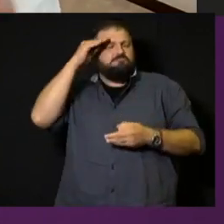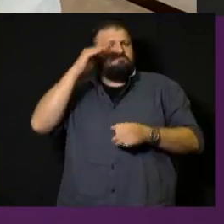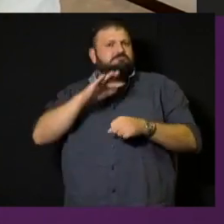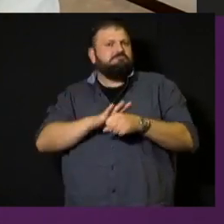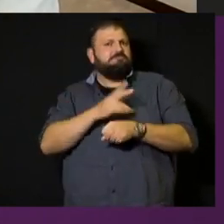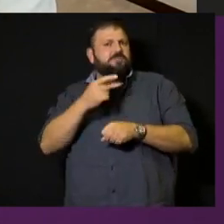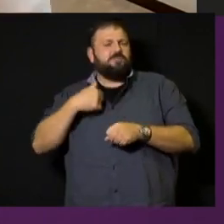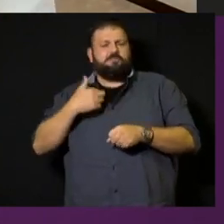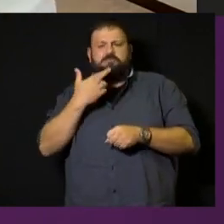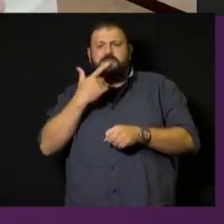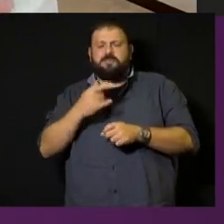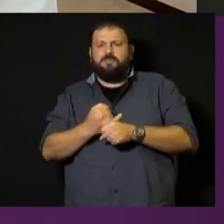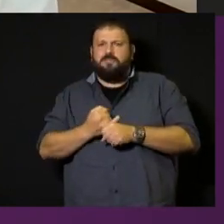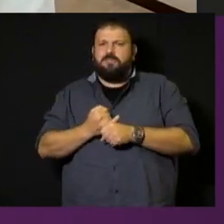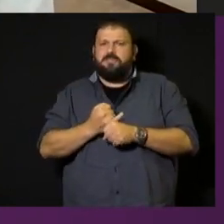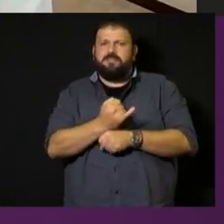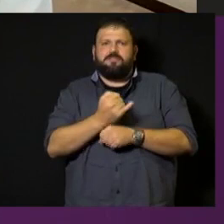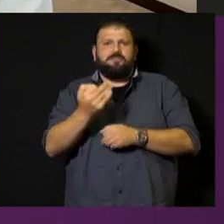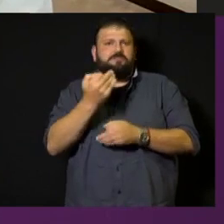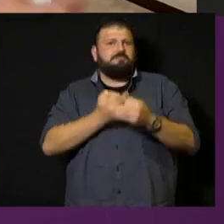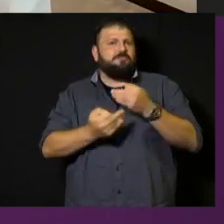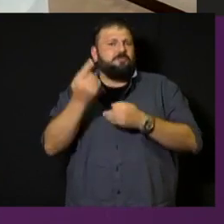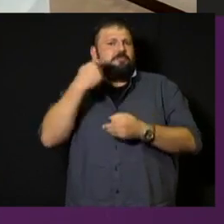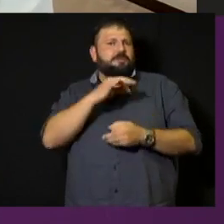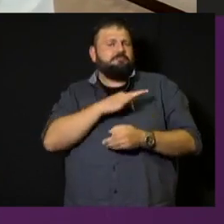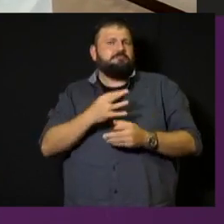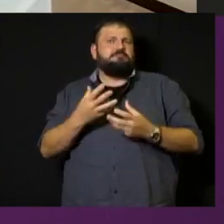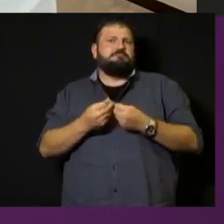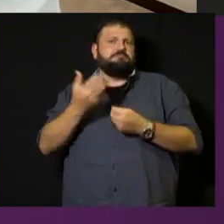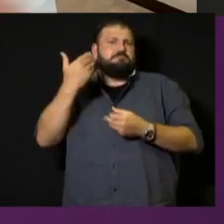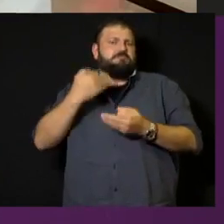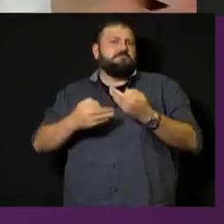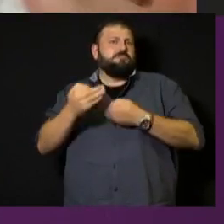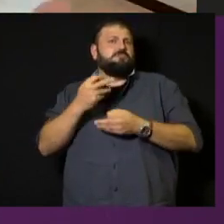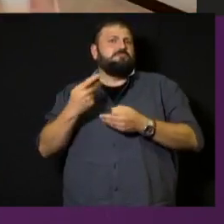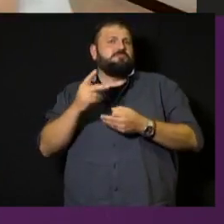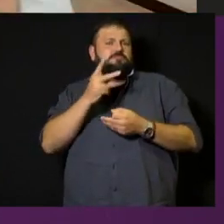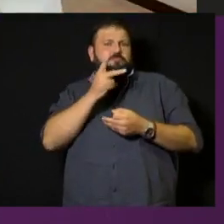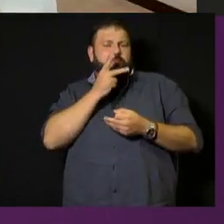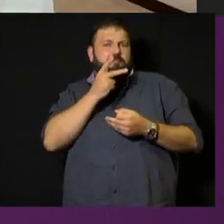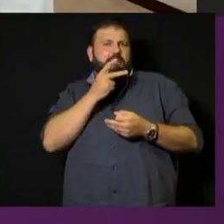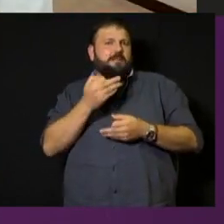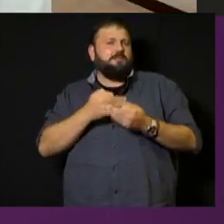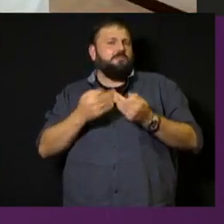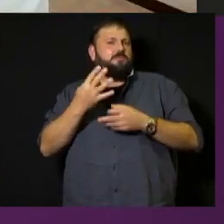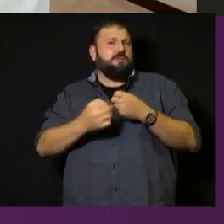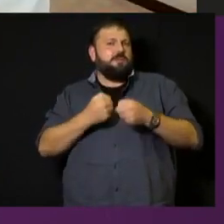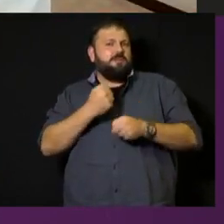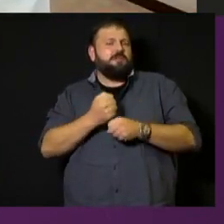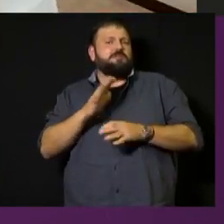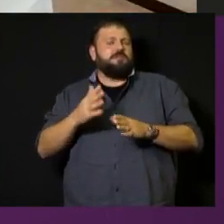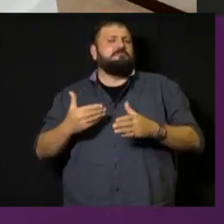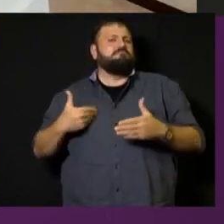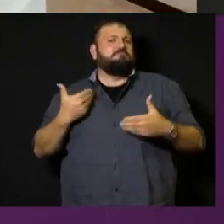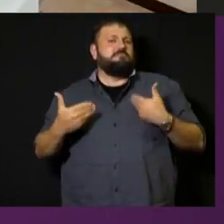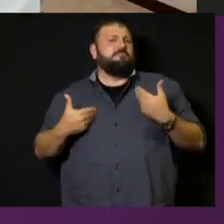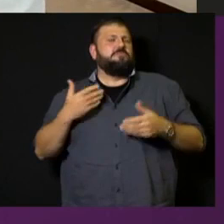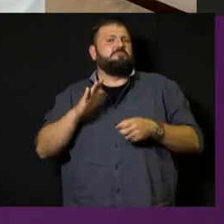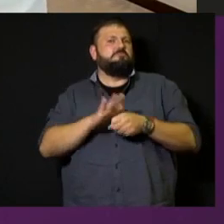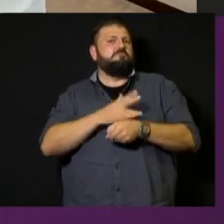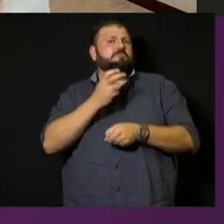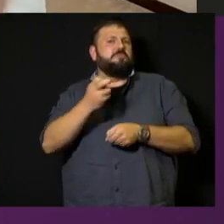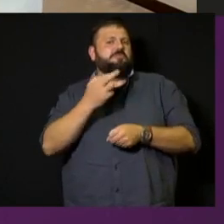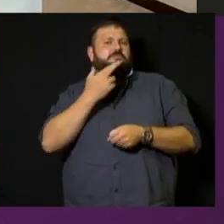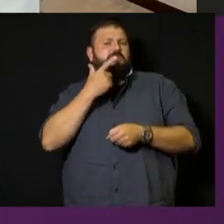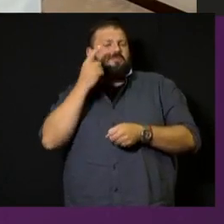made a decision at that time when I was living with his father. We had a relation. We